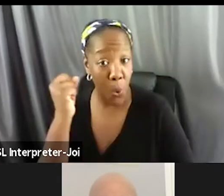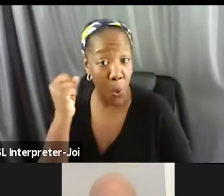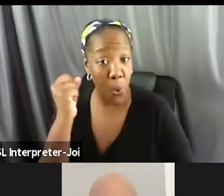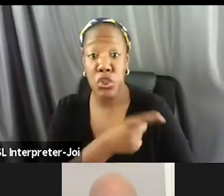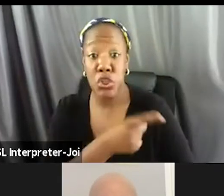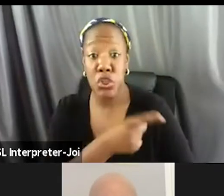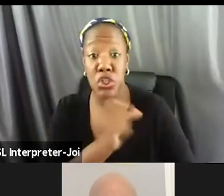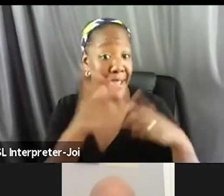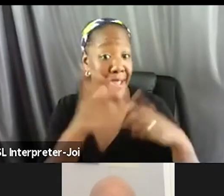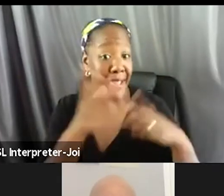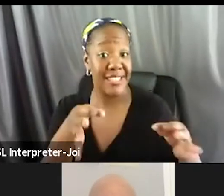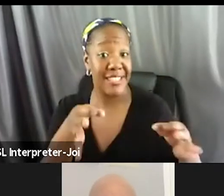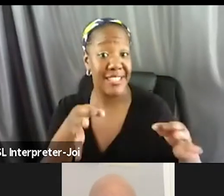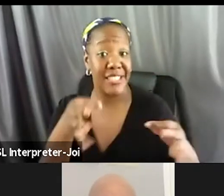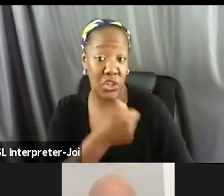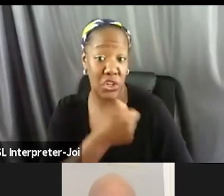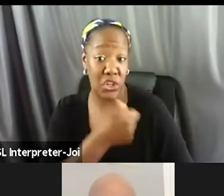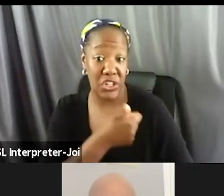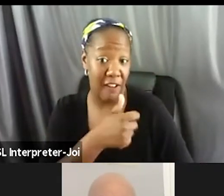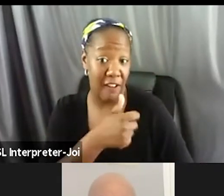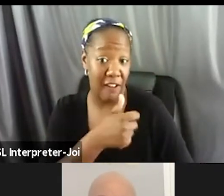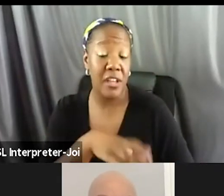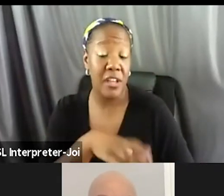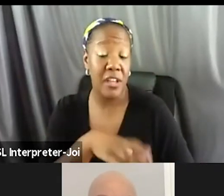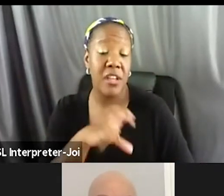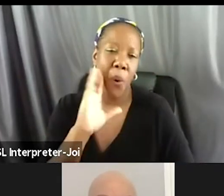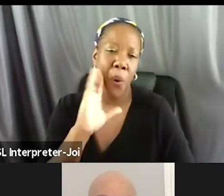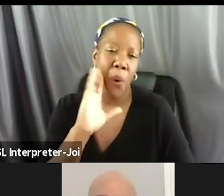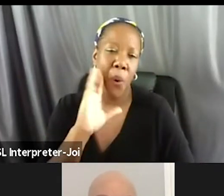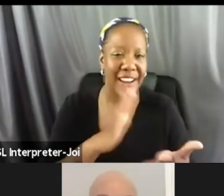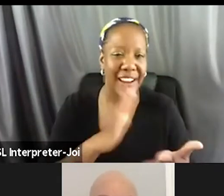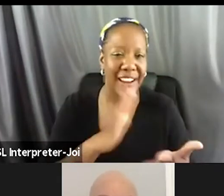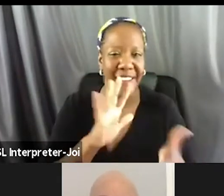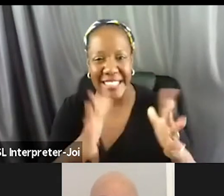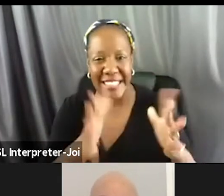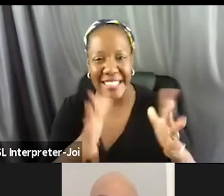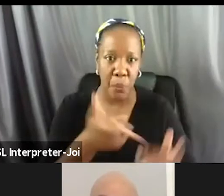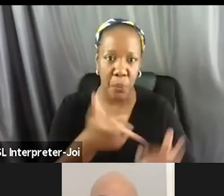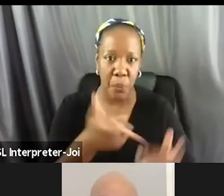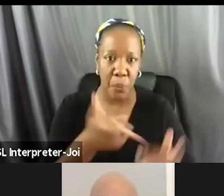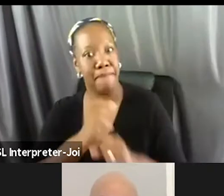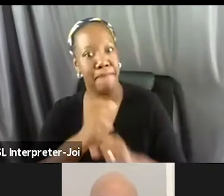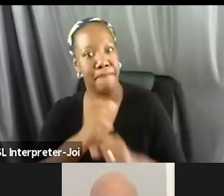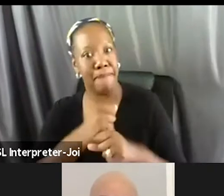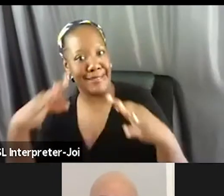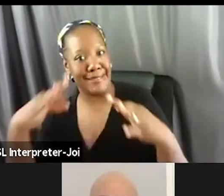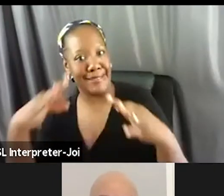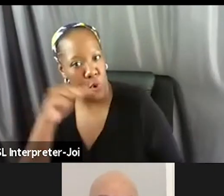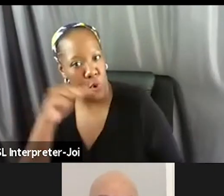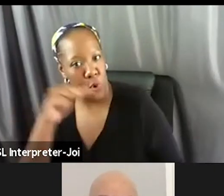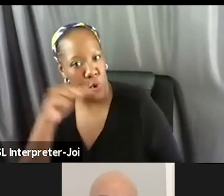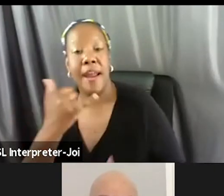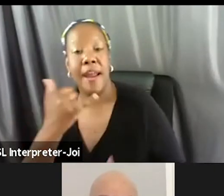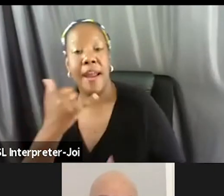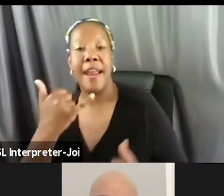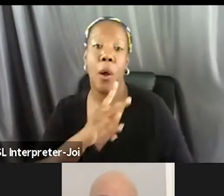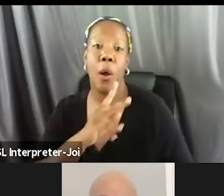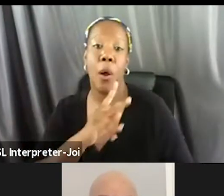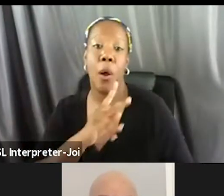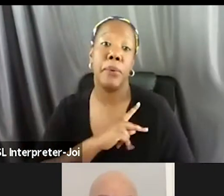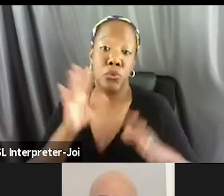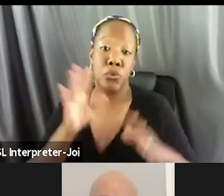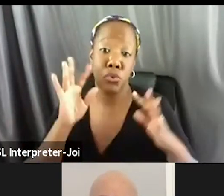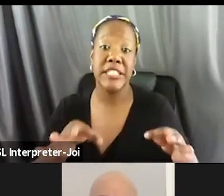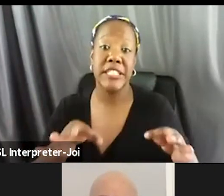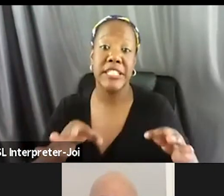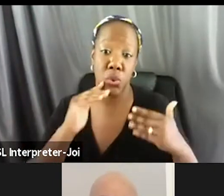right? So I think it's hard when you're making it on behalf of someone else. Now, we did make a personal decision to decide